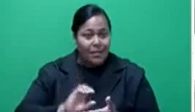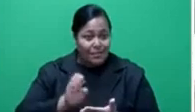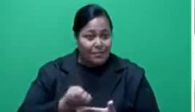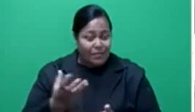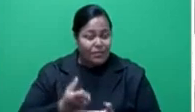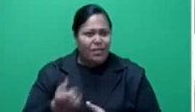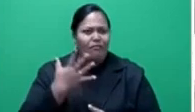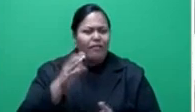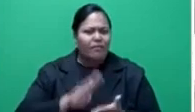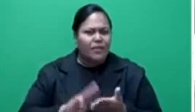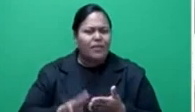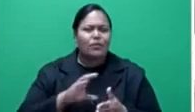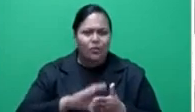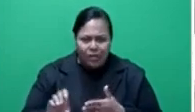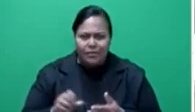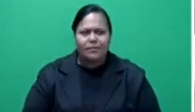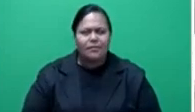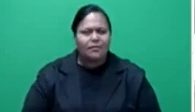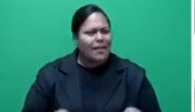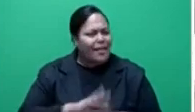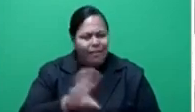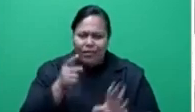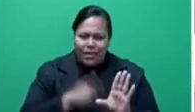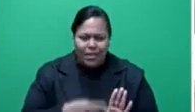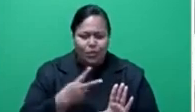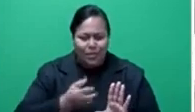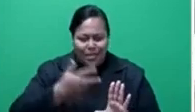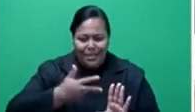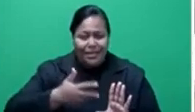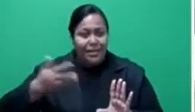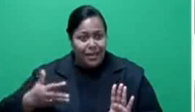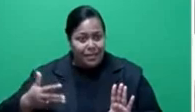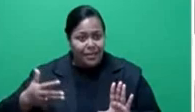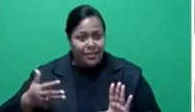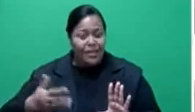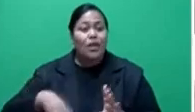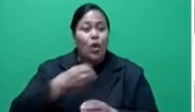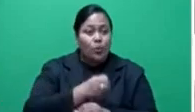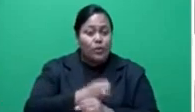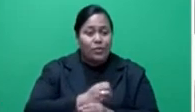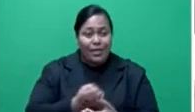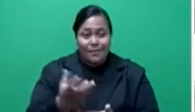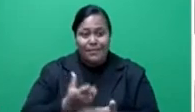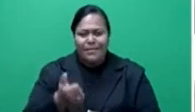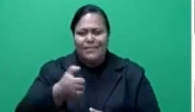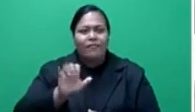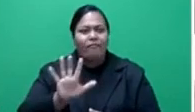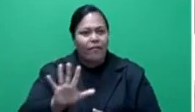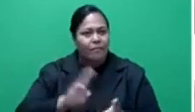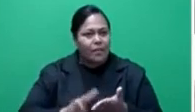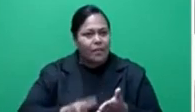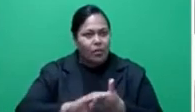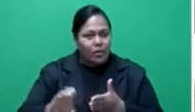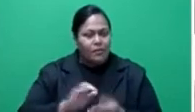won't go through every single year. In 2018, 2019, sir, the operating expenditure was $65 million,